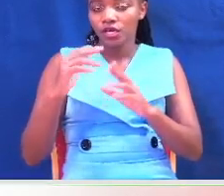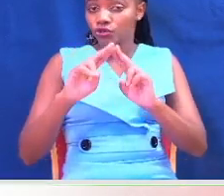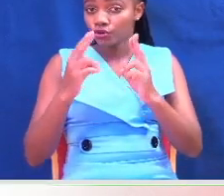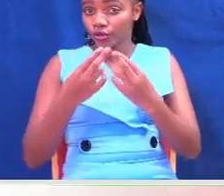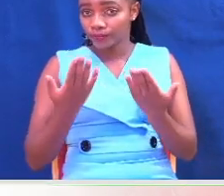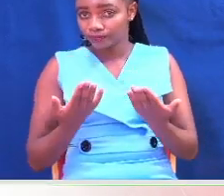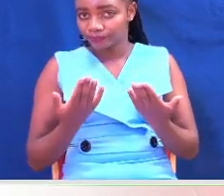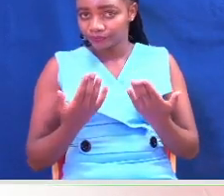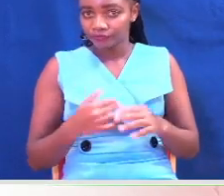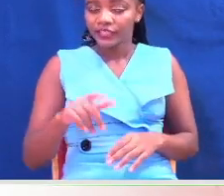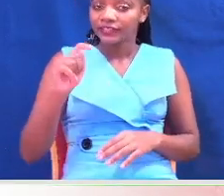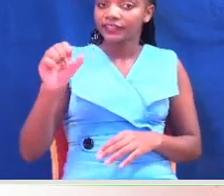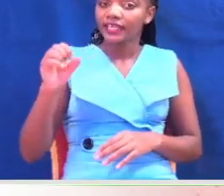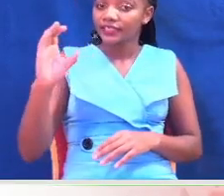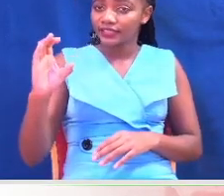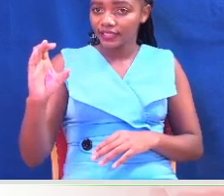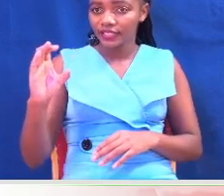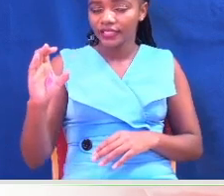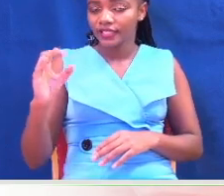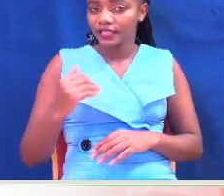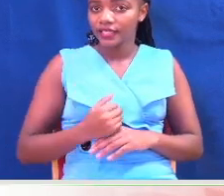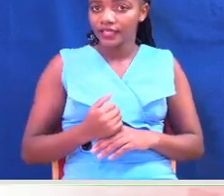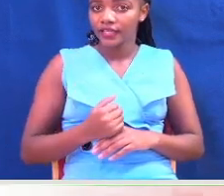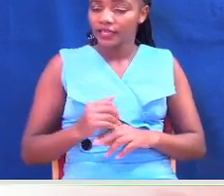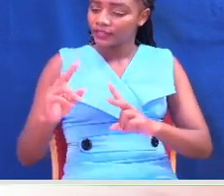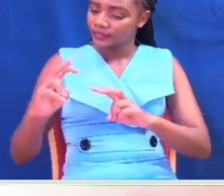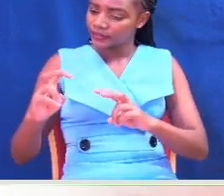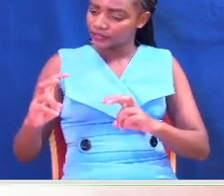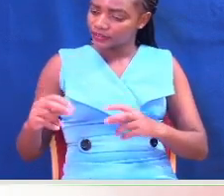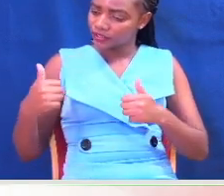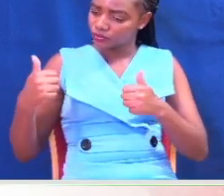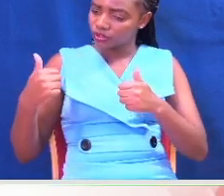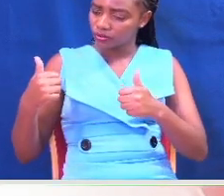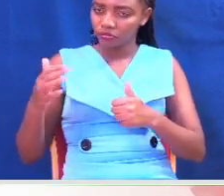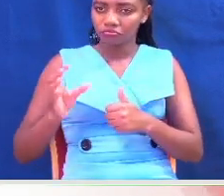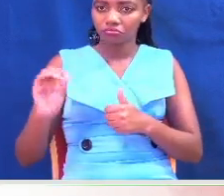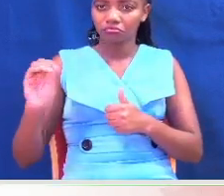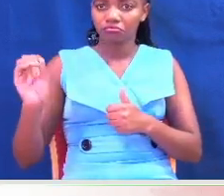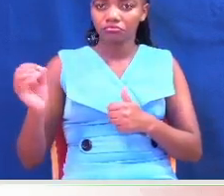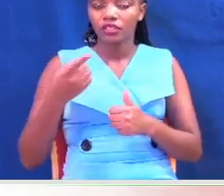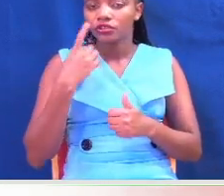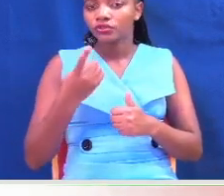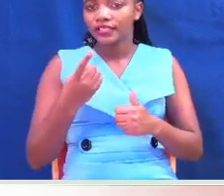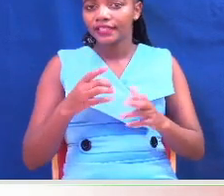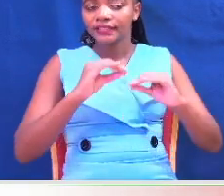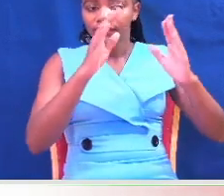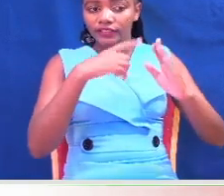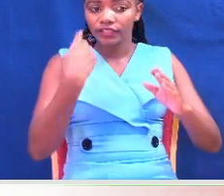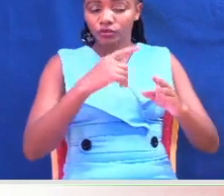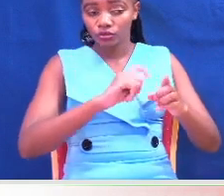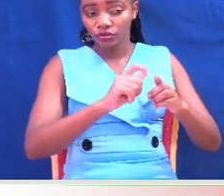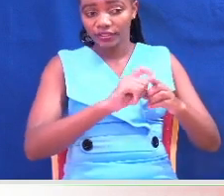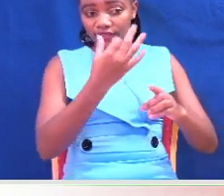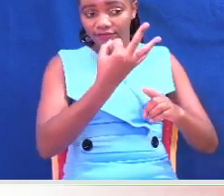the Teacher Service Commission has not done adequate research to indicate that teachers who have trained either for 3 years as